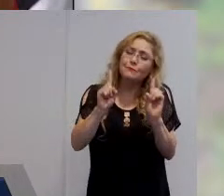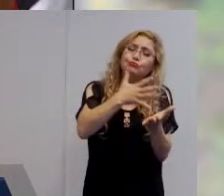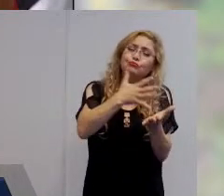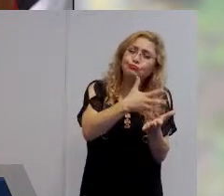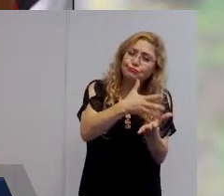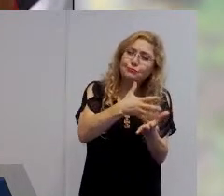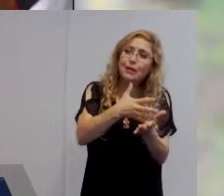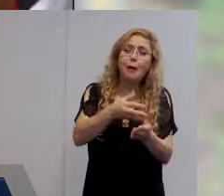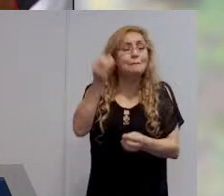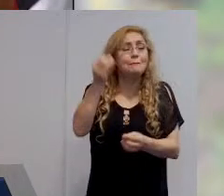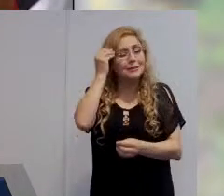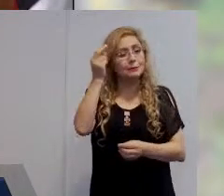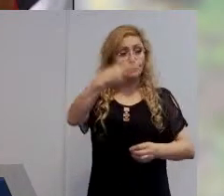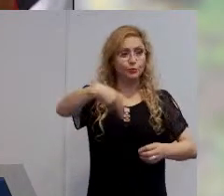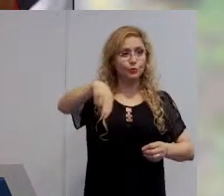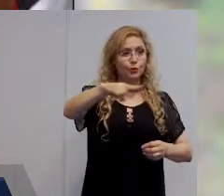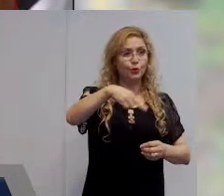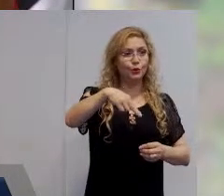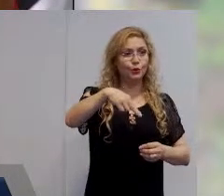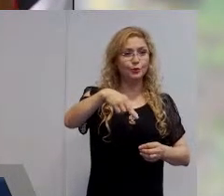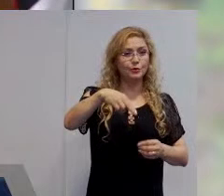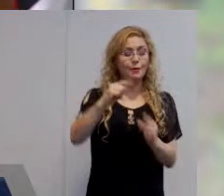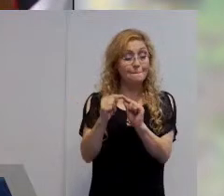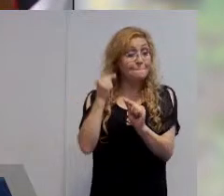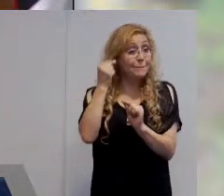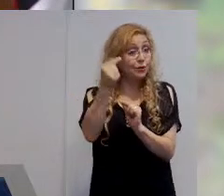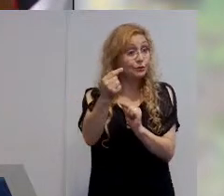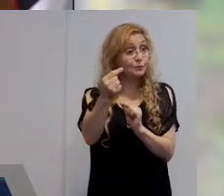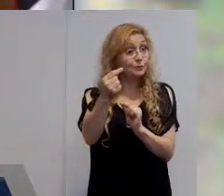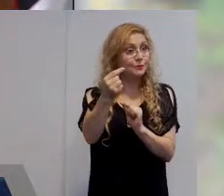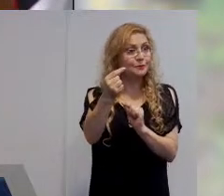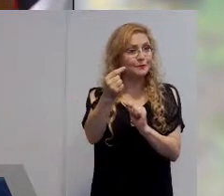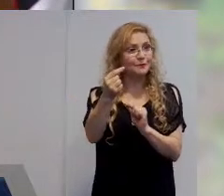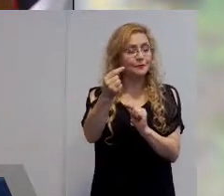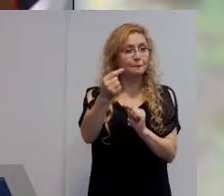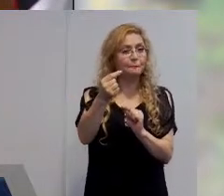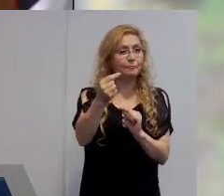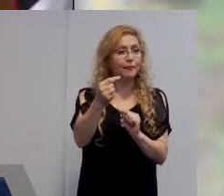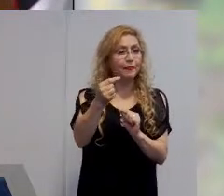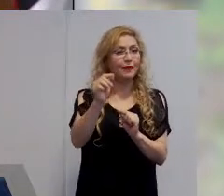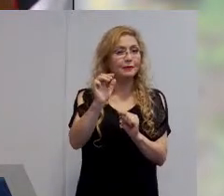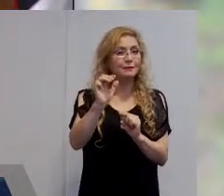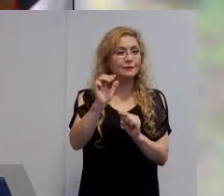weaknesses because we think that in this area,